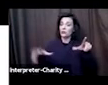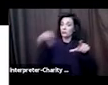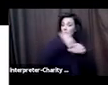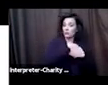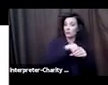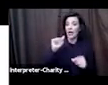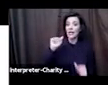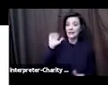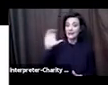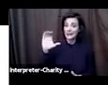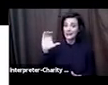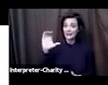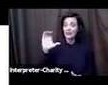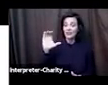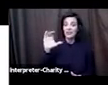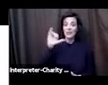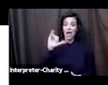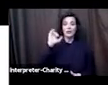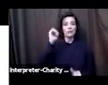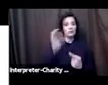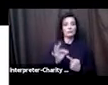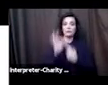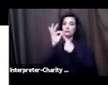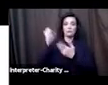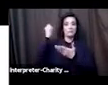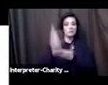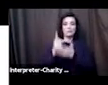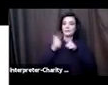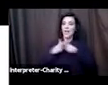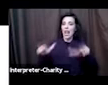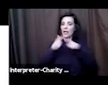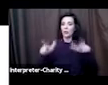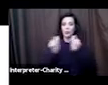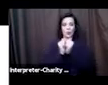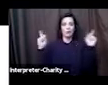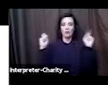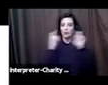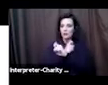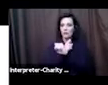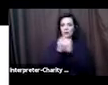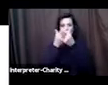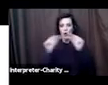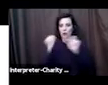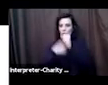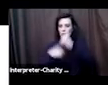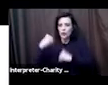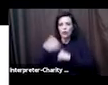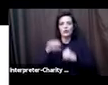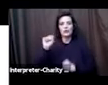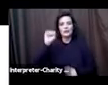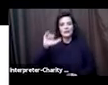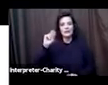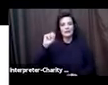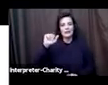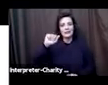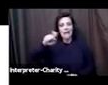AAC. That is its own bona fide language with its own complex grammatical structure, syntax, and culture as well.